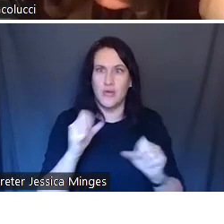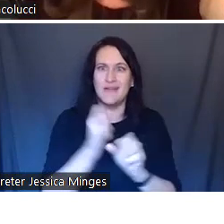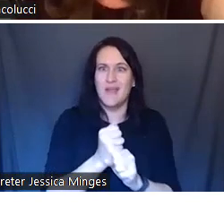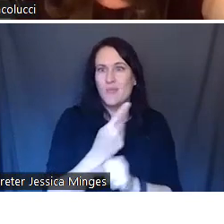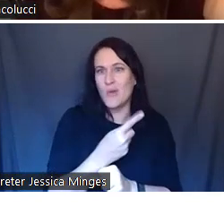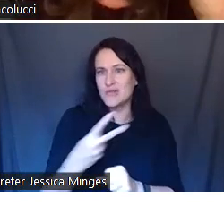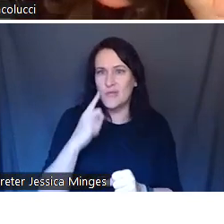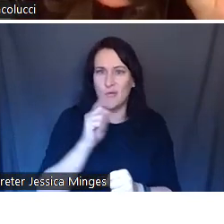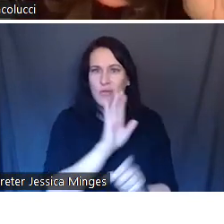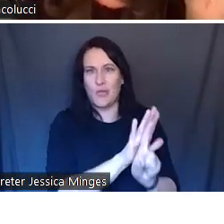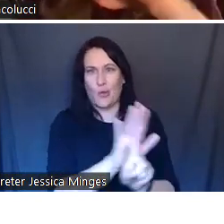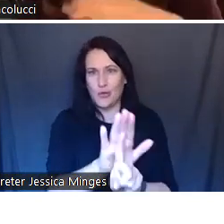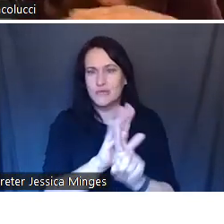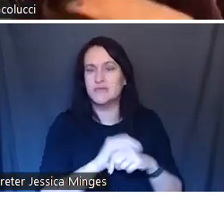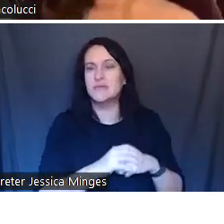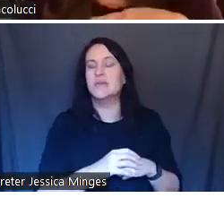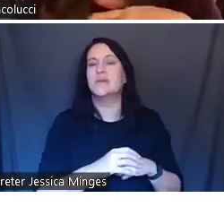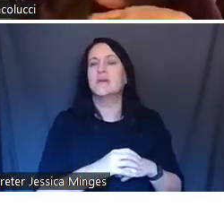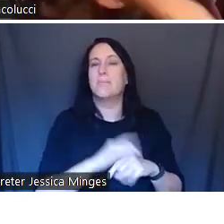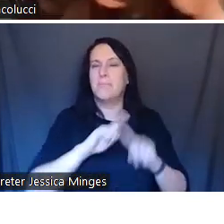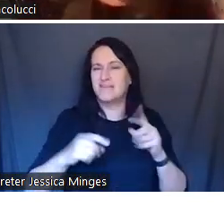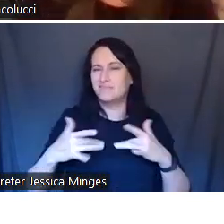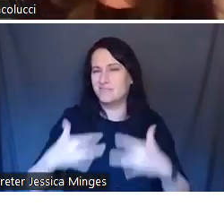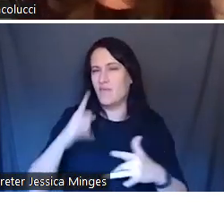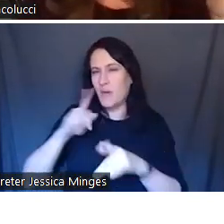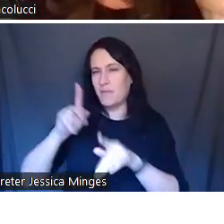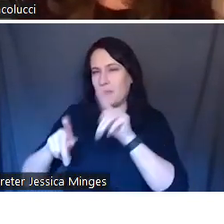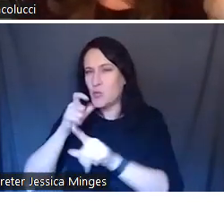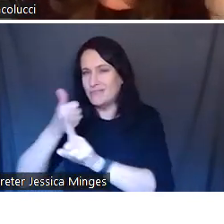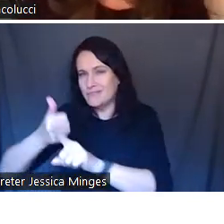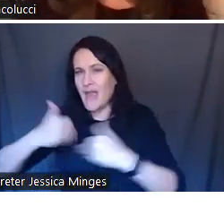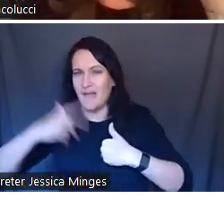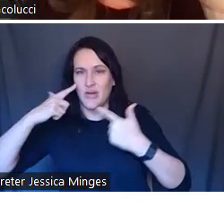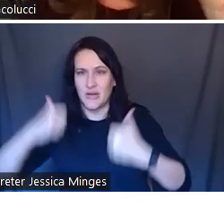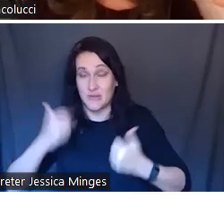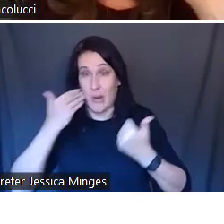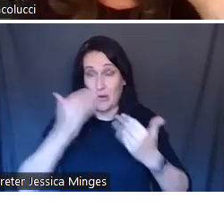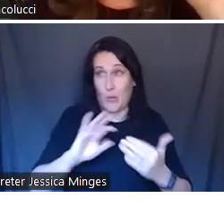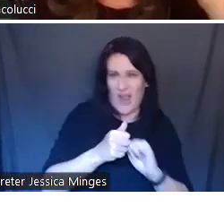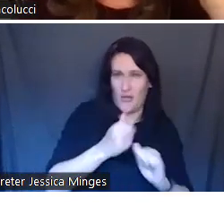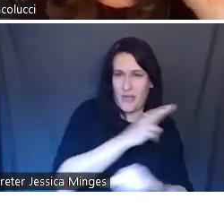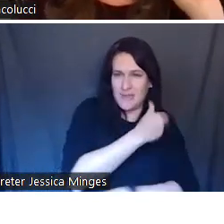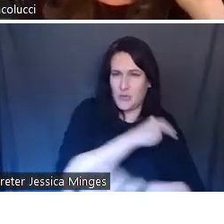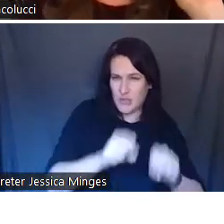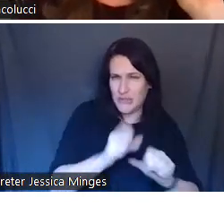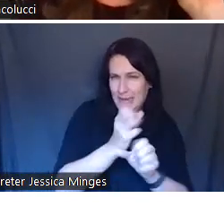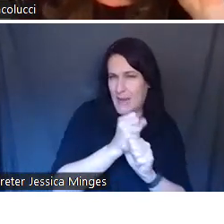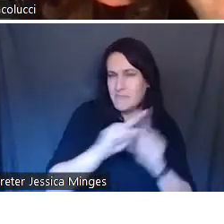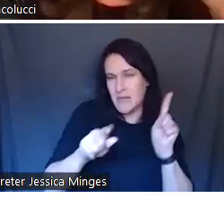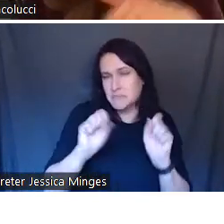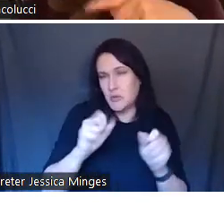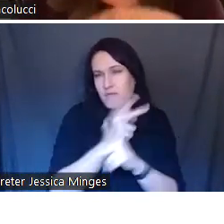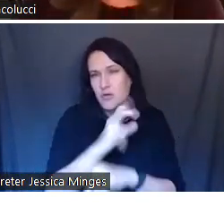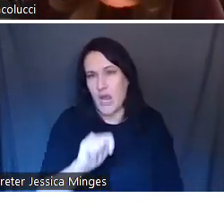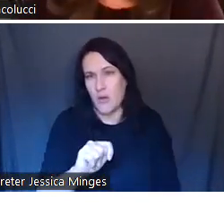their facilities, but it's mainly for people that have the hearing loss. So I'm not sure exactly how that would work. We could find out. When